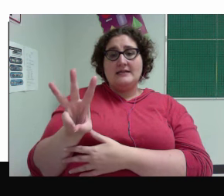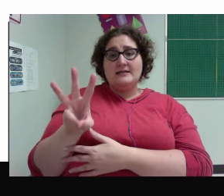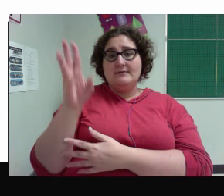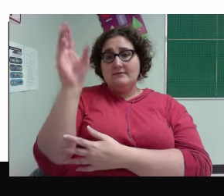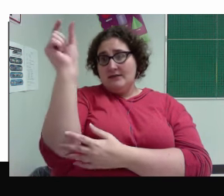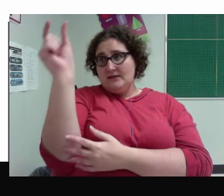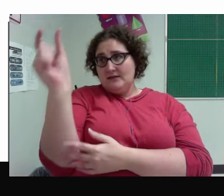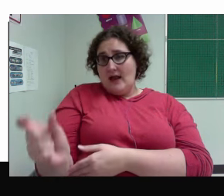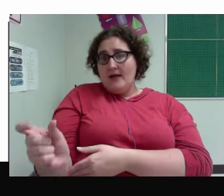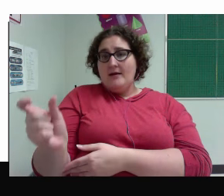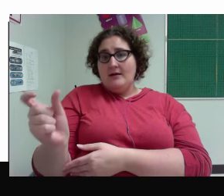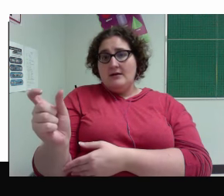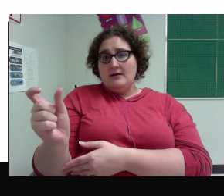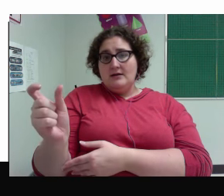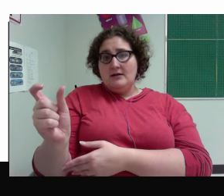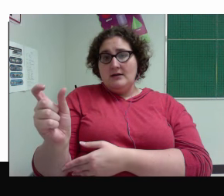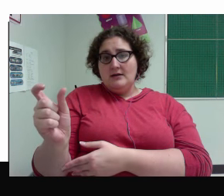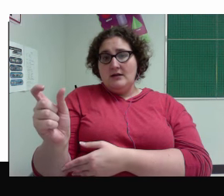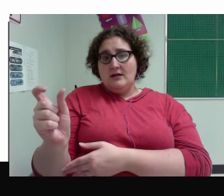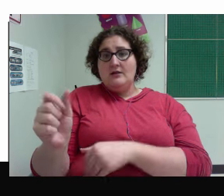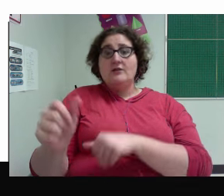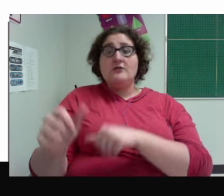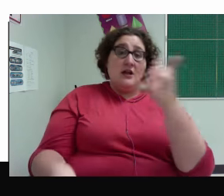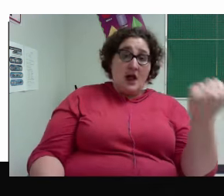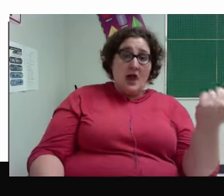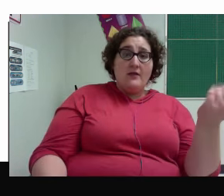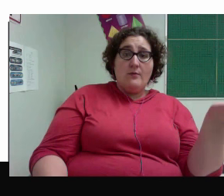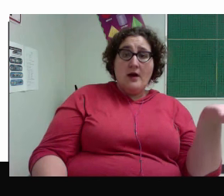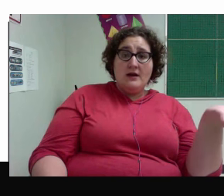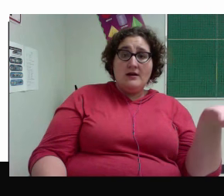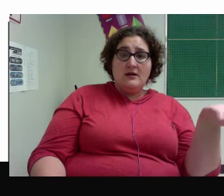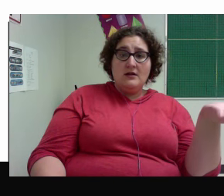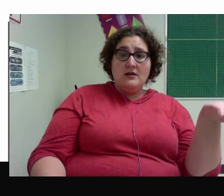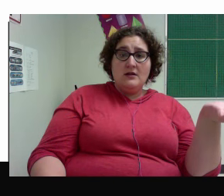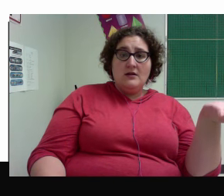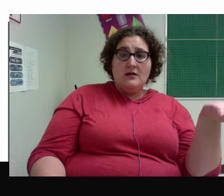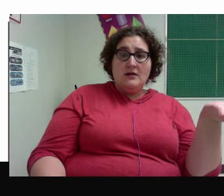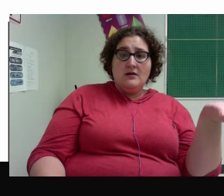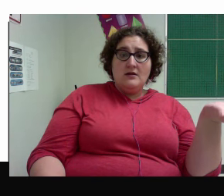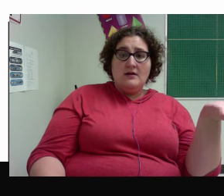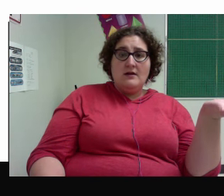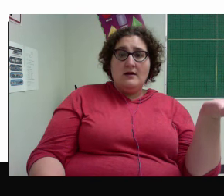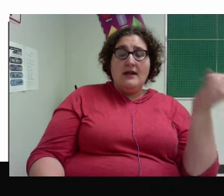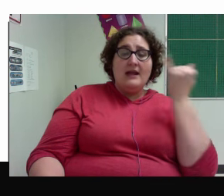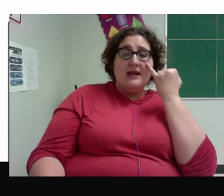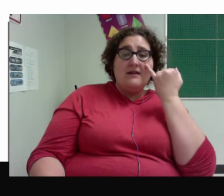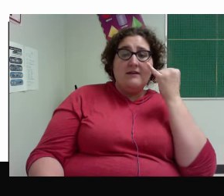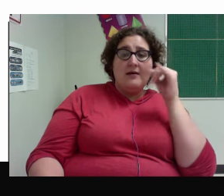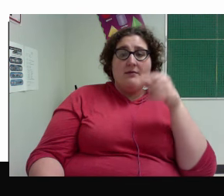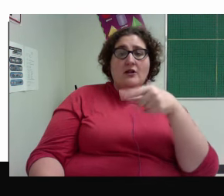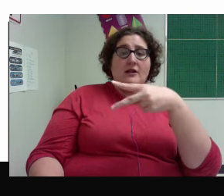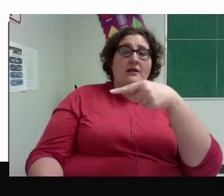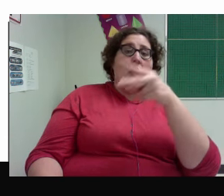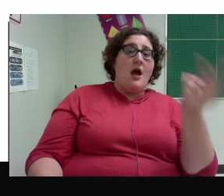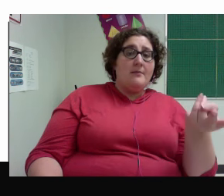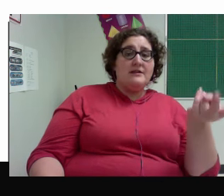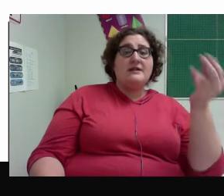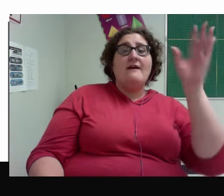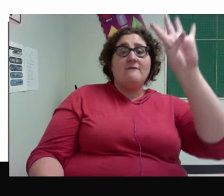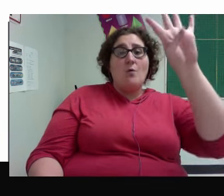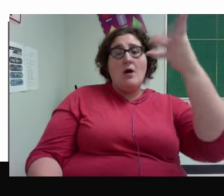and angle 6. There's one other pair on the same side of the transversal. If I'm looking at angle